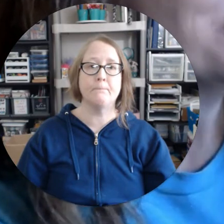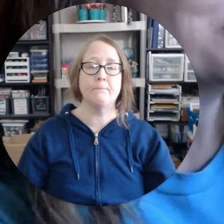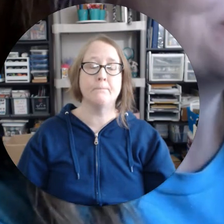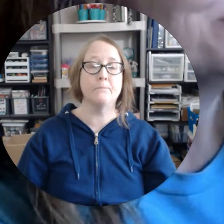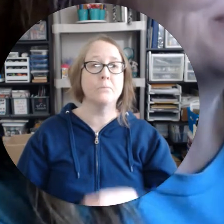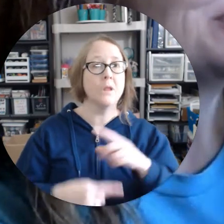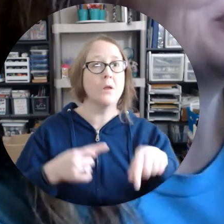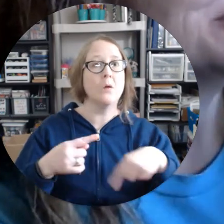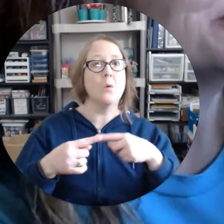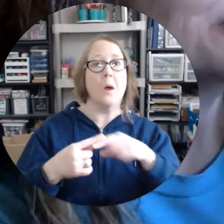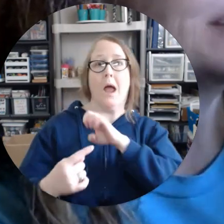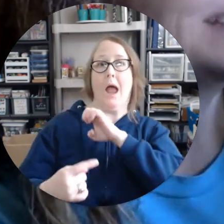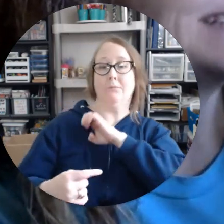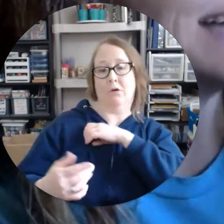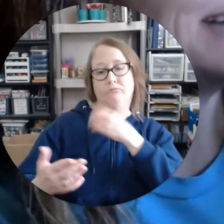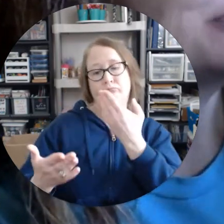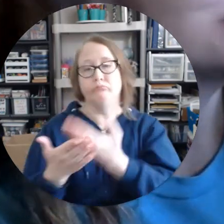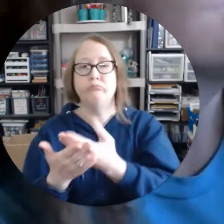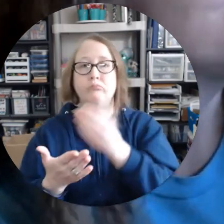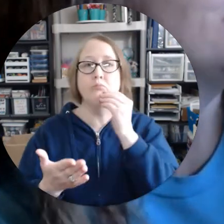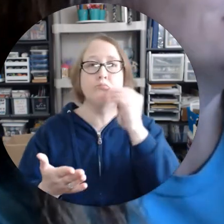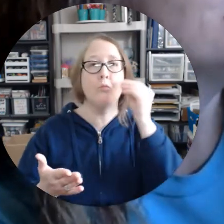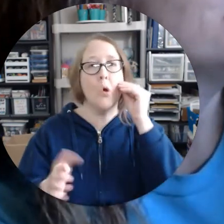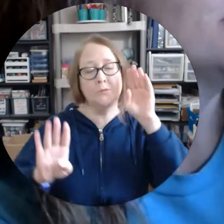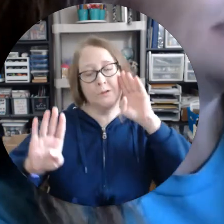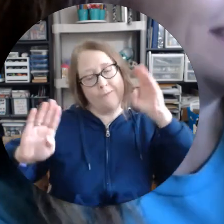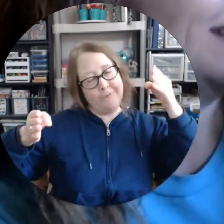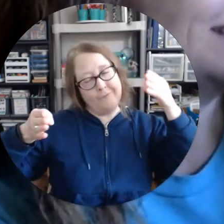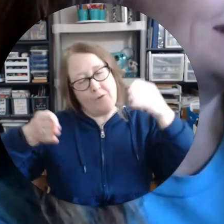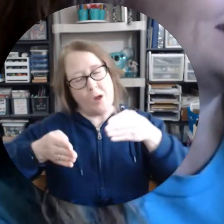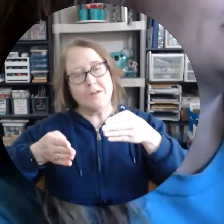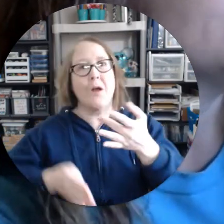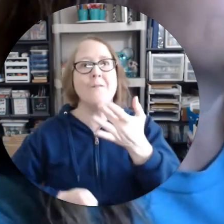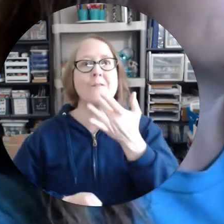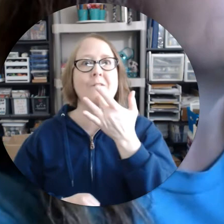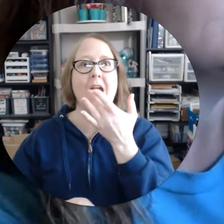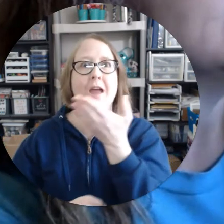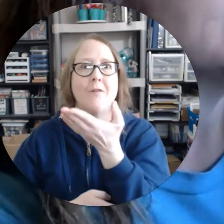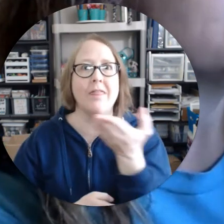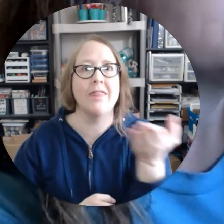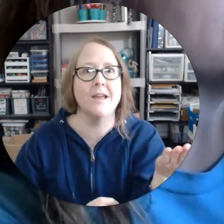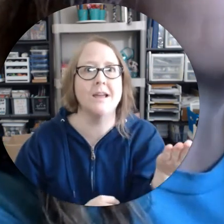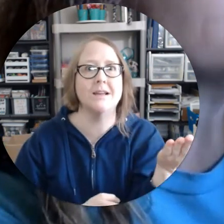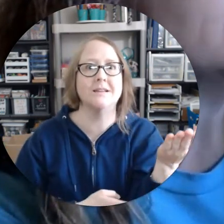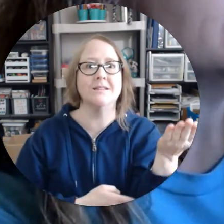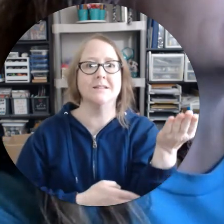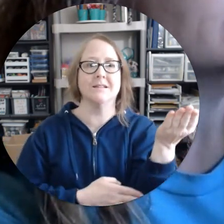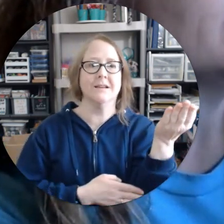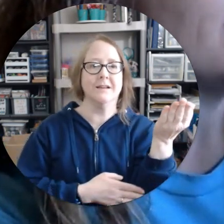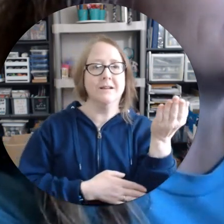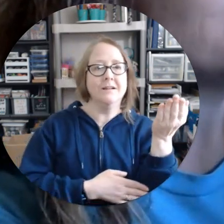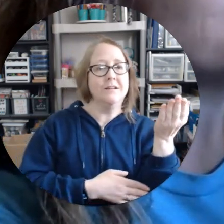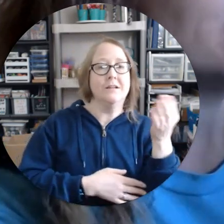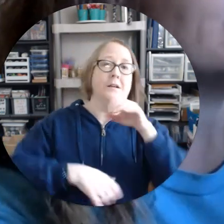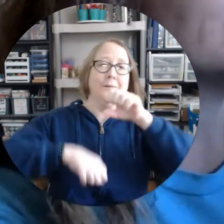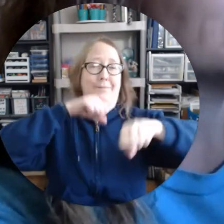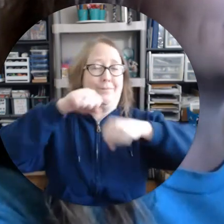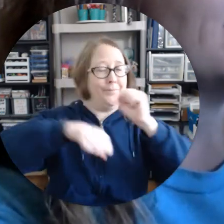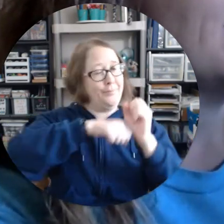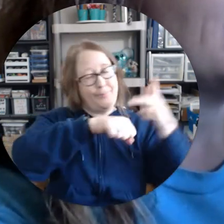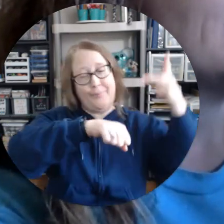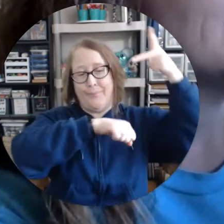Esperanza got home, she focused on her favorite things. She zipped down the hill on her